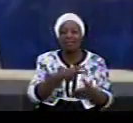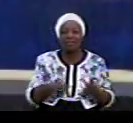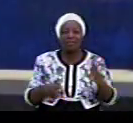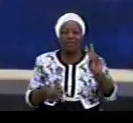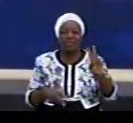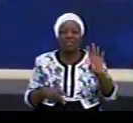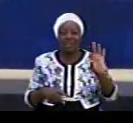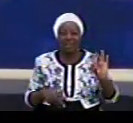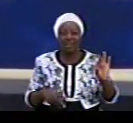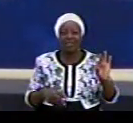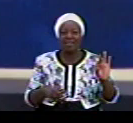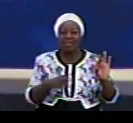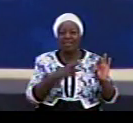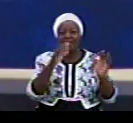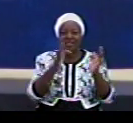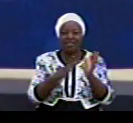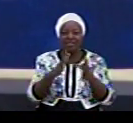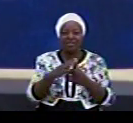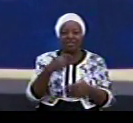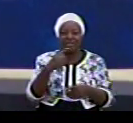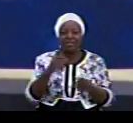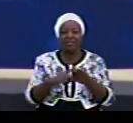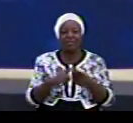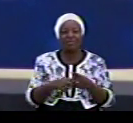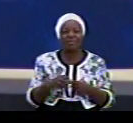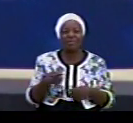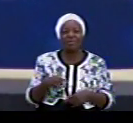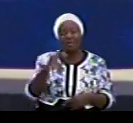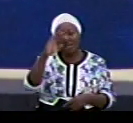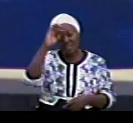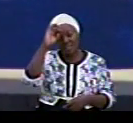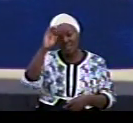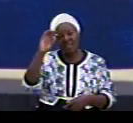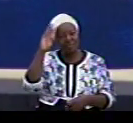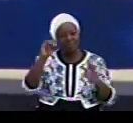Jesus says unto him, Thomas,